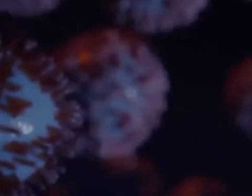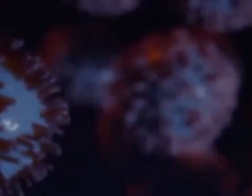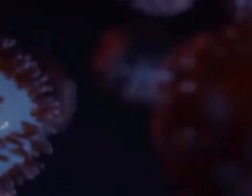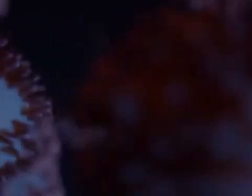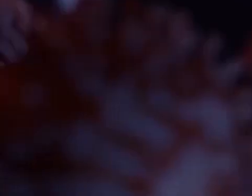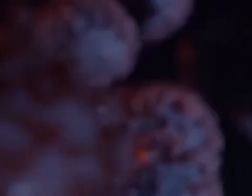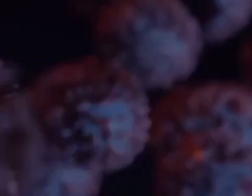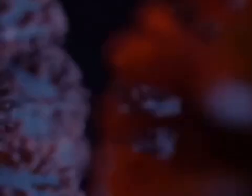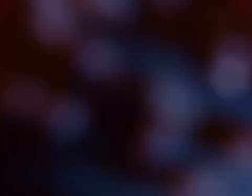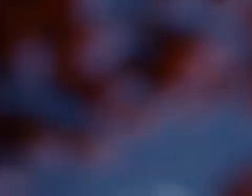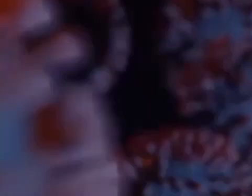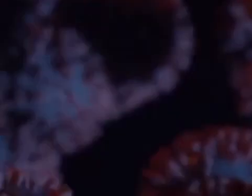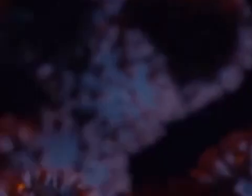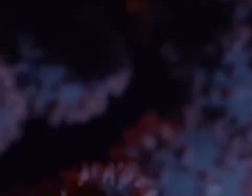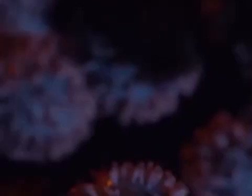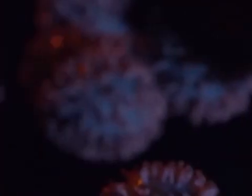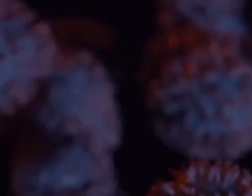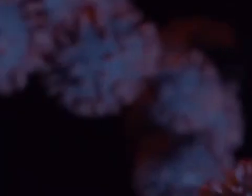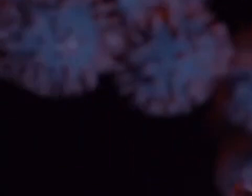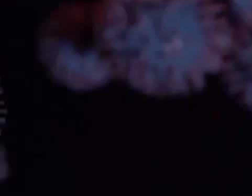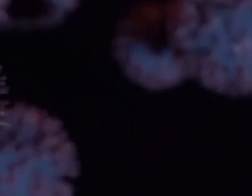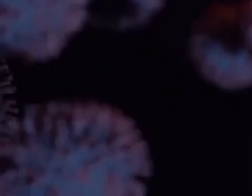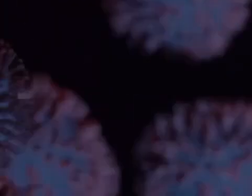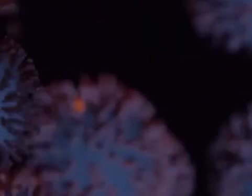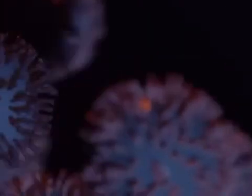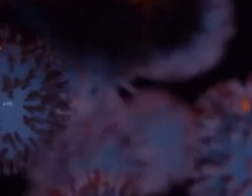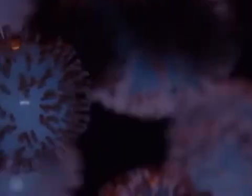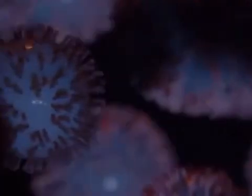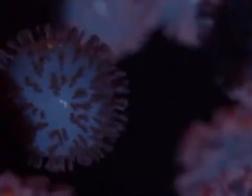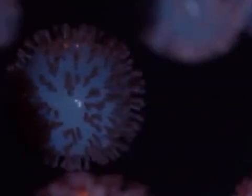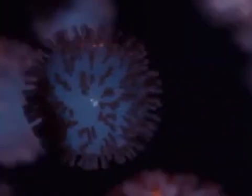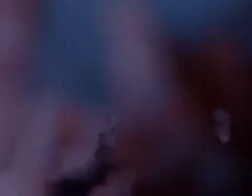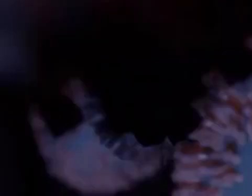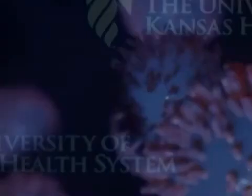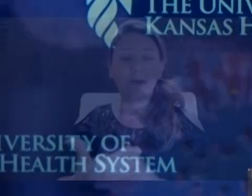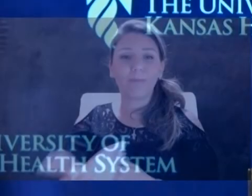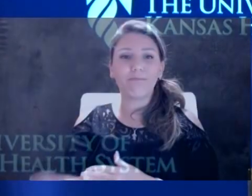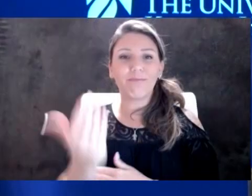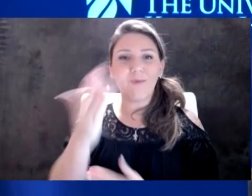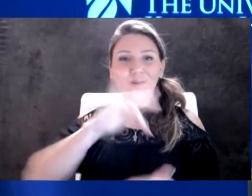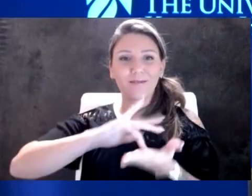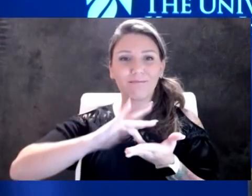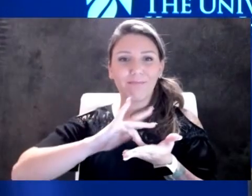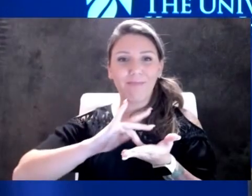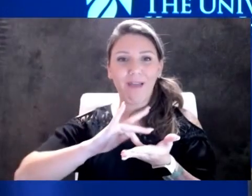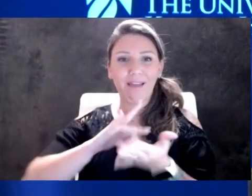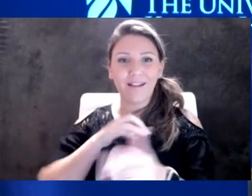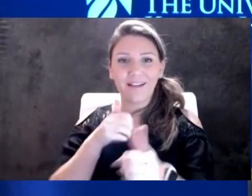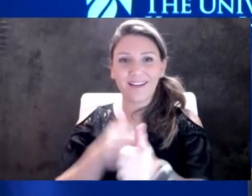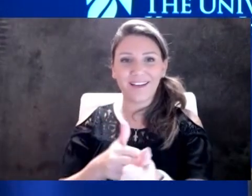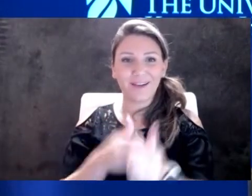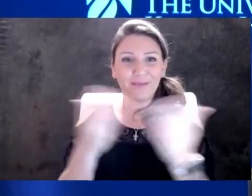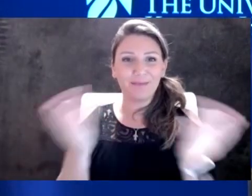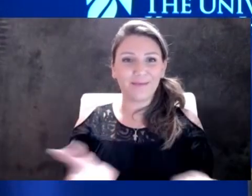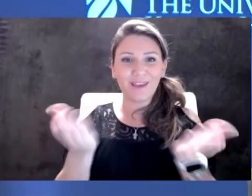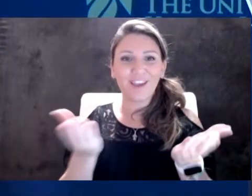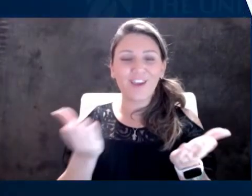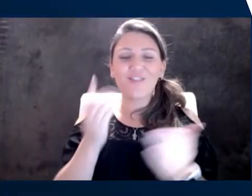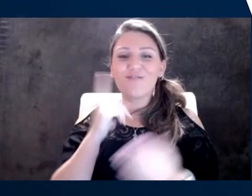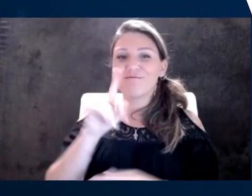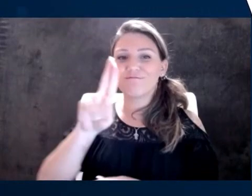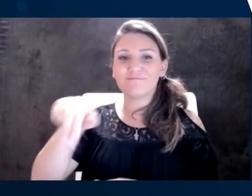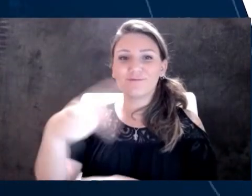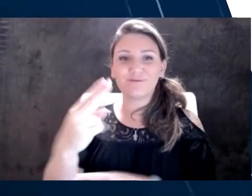Good Thursday morning. It is October 14th. Welcome into the Morning Medical Update. We are live here inside the Dolph Simons Family Broadcast Studio.